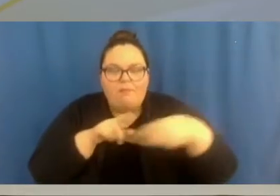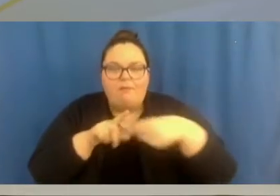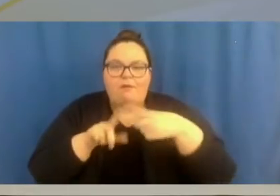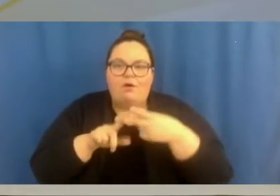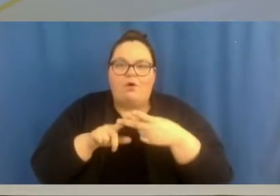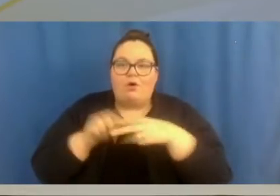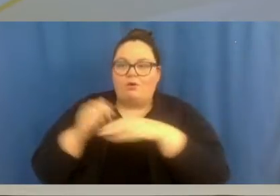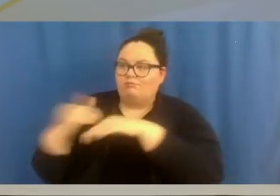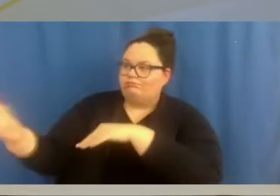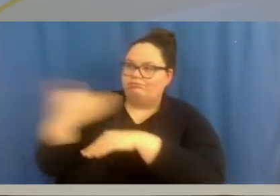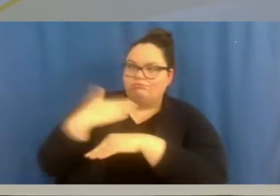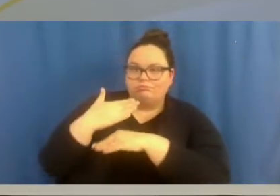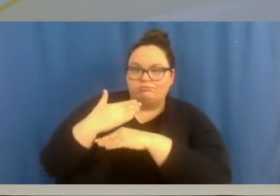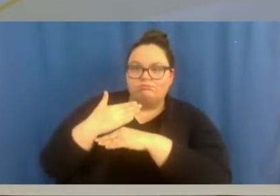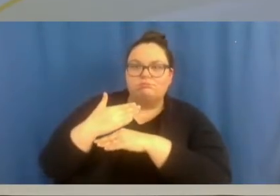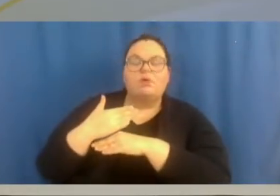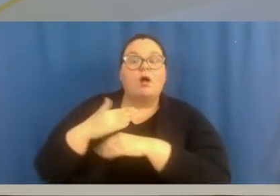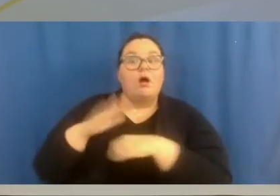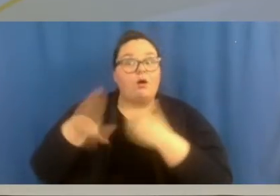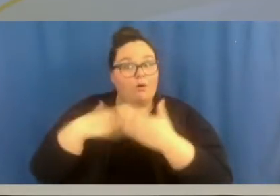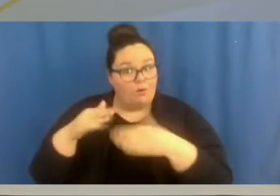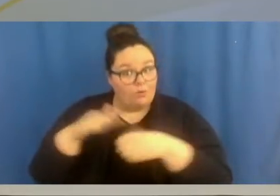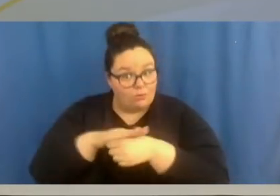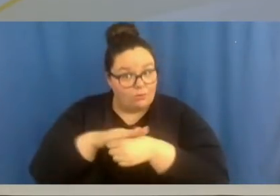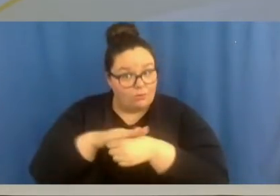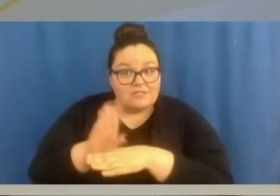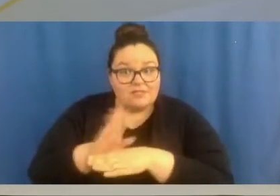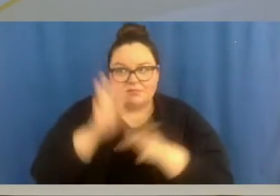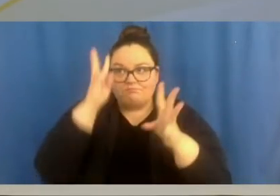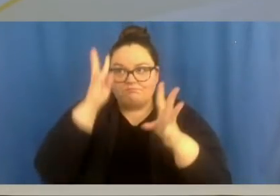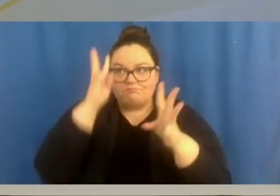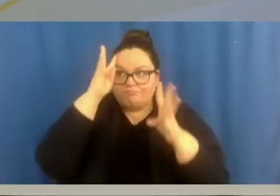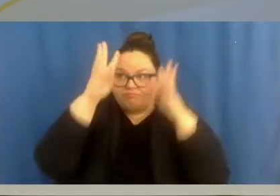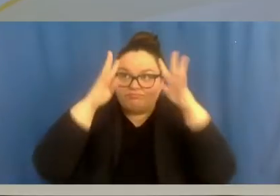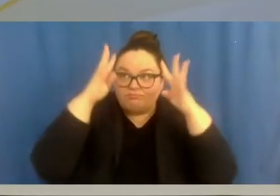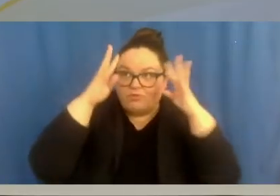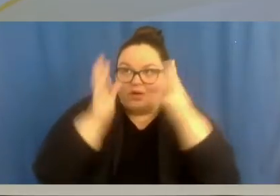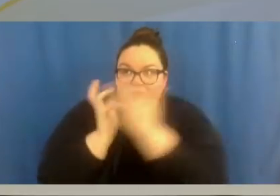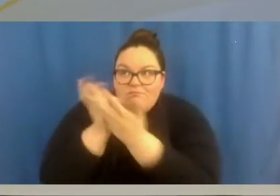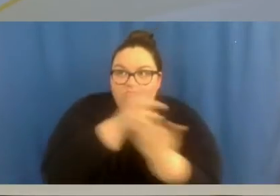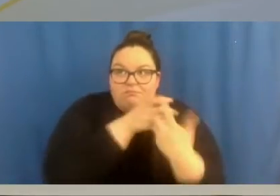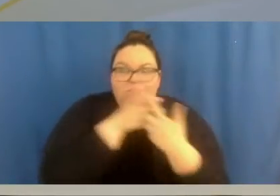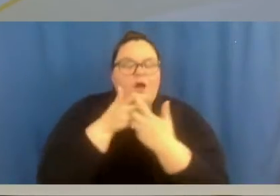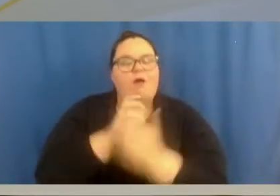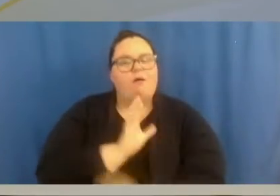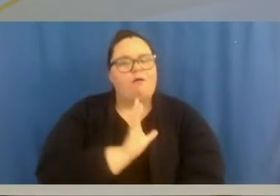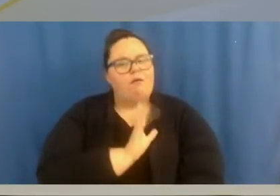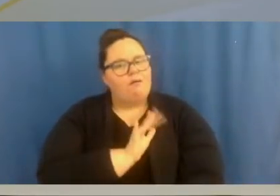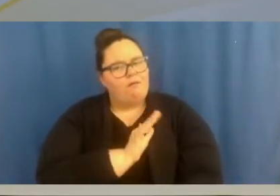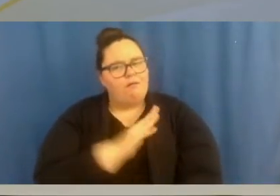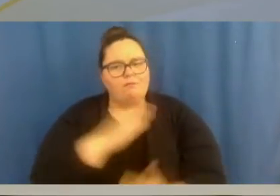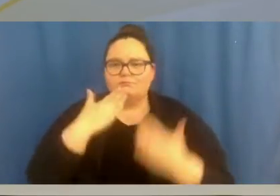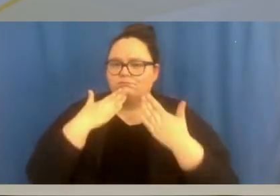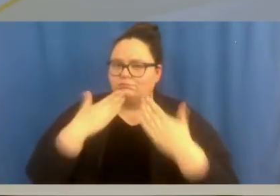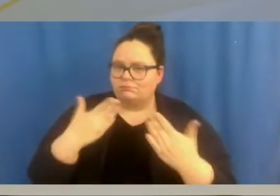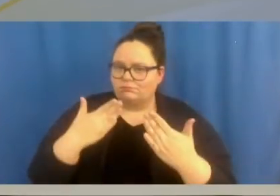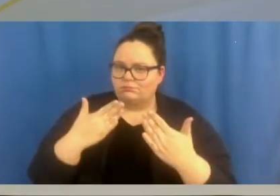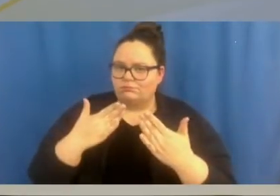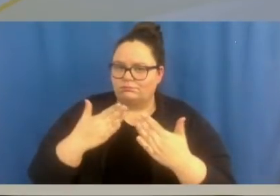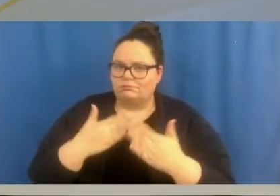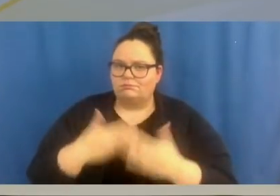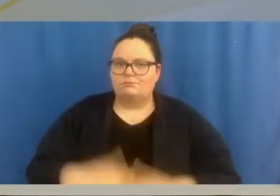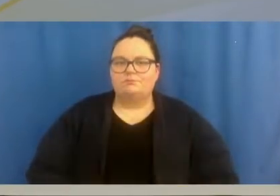And we applaud all our local businesses for being so innovative and accommodating in providing these safe options for their